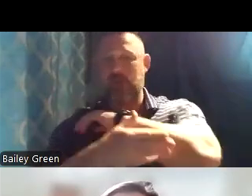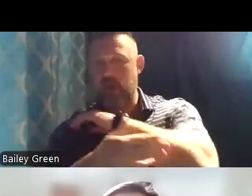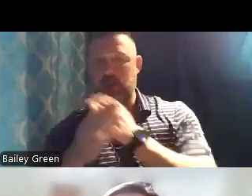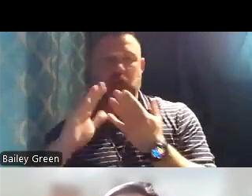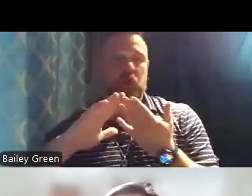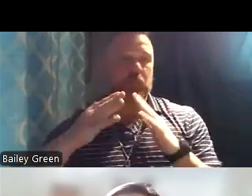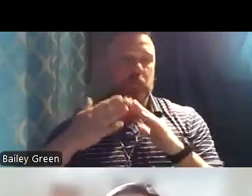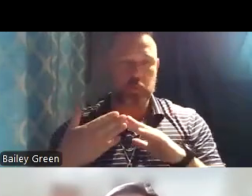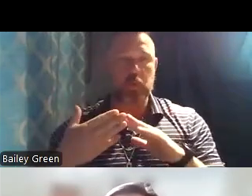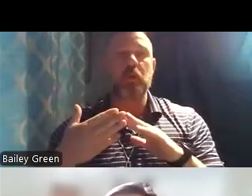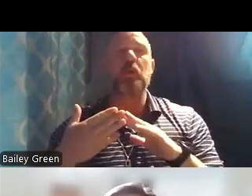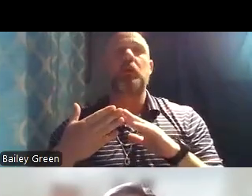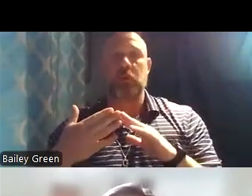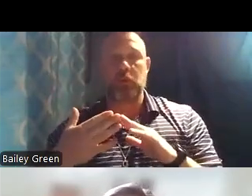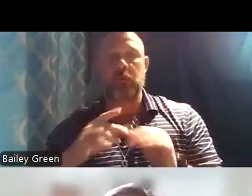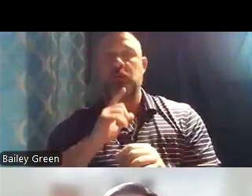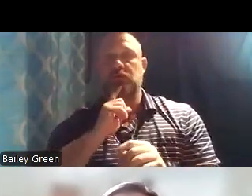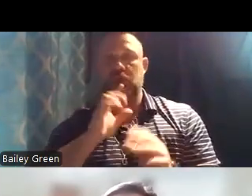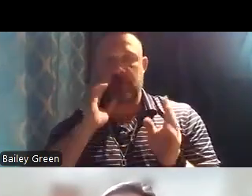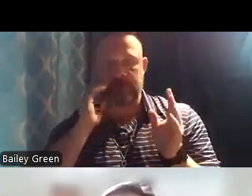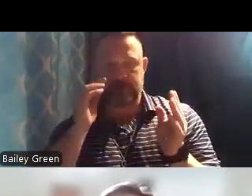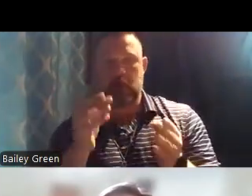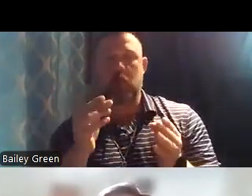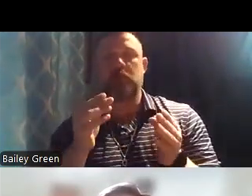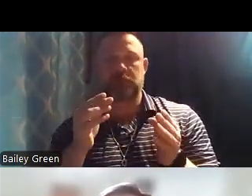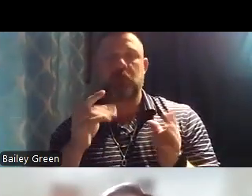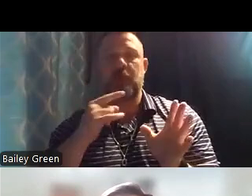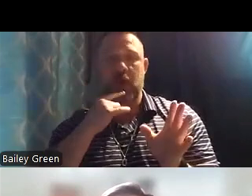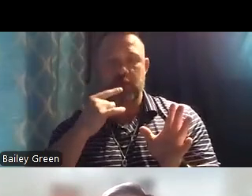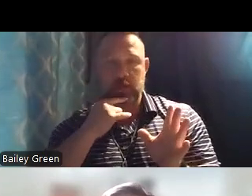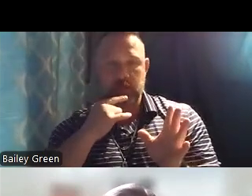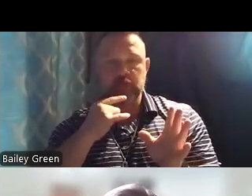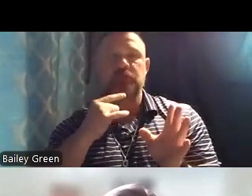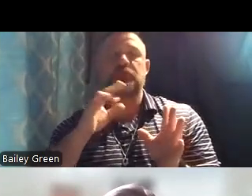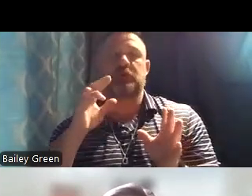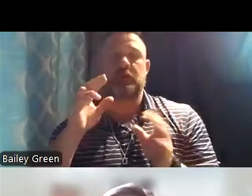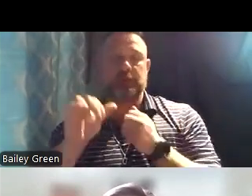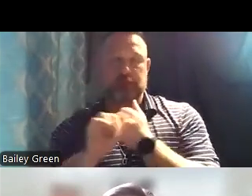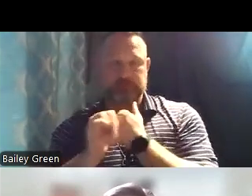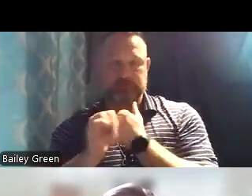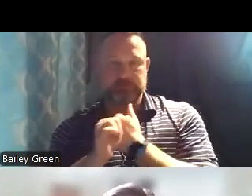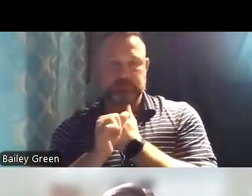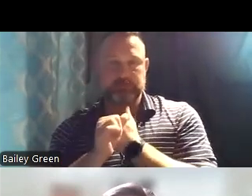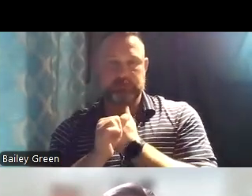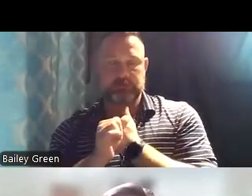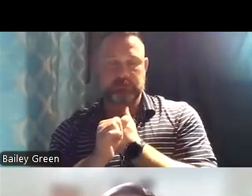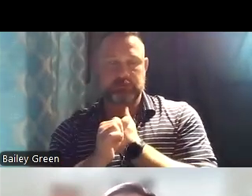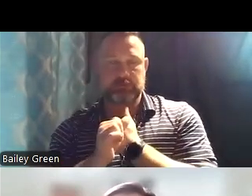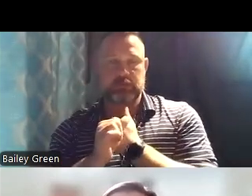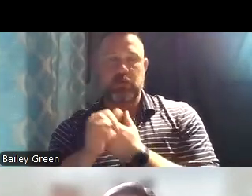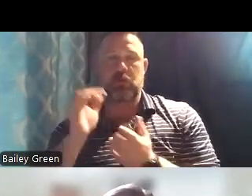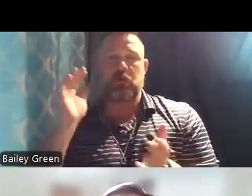community. We also want to make sure there's a focus on populations that are elevated risk. And then we're looking to